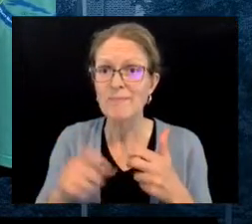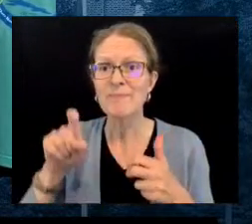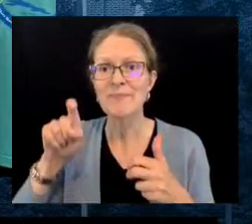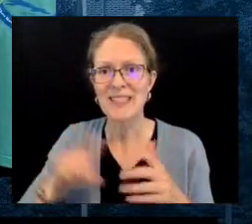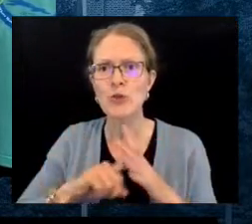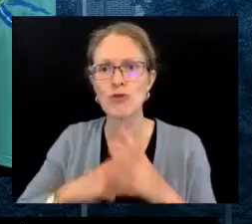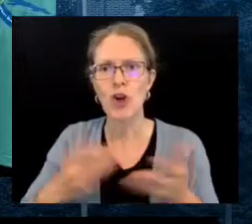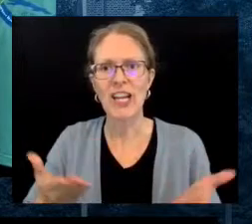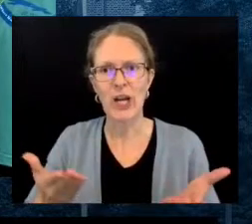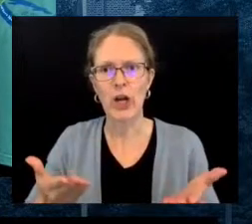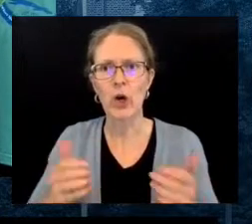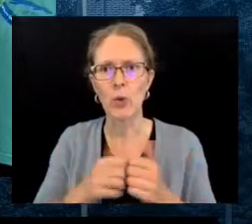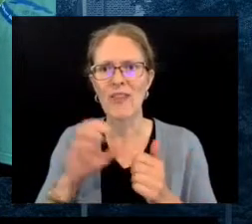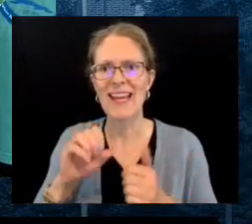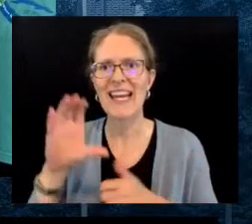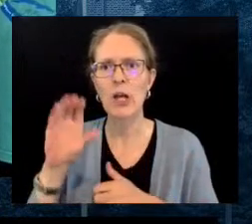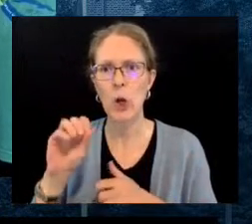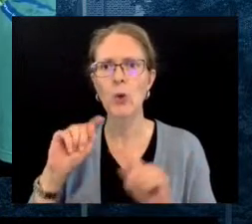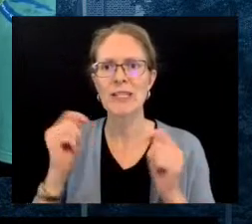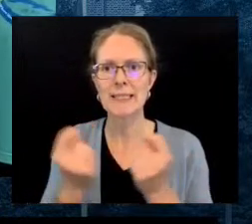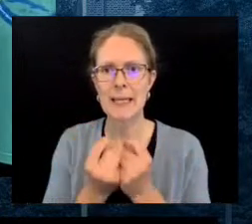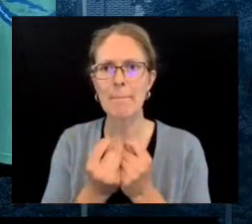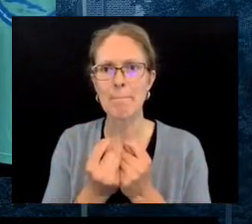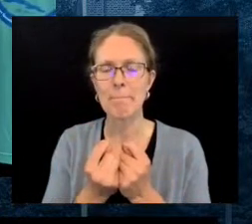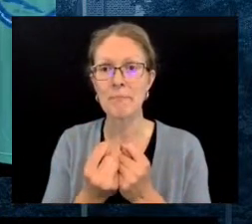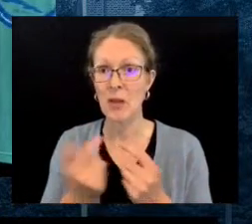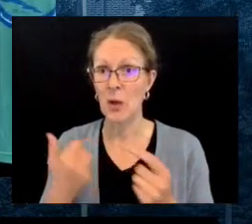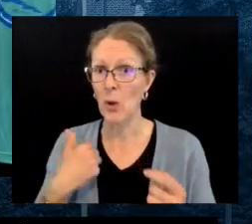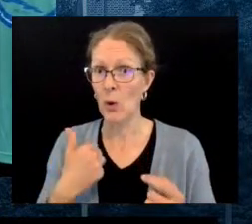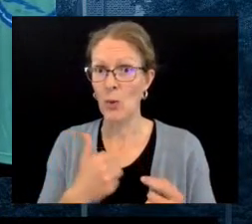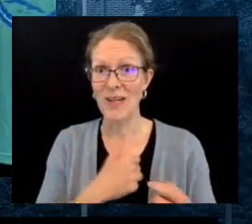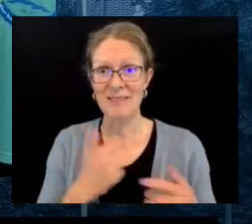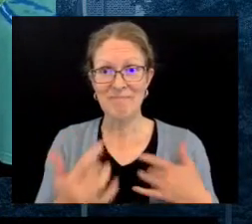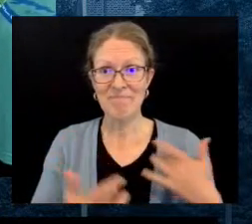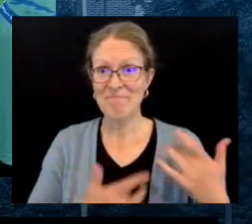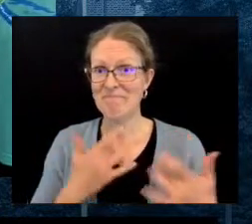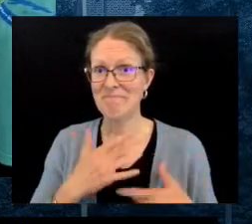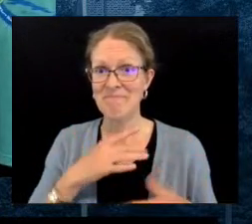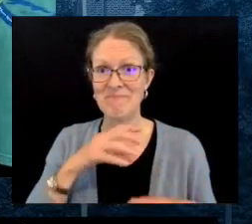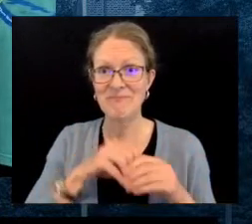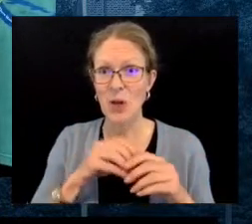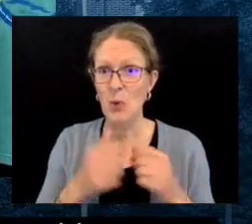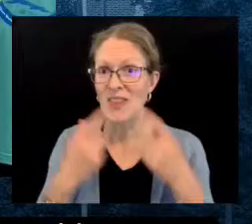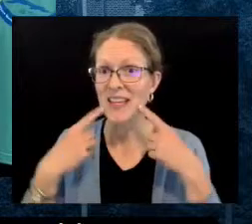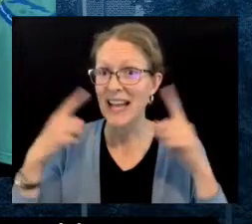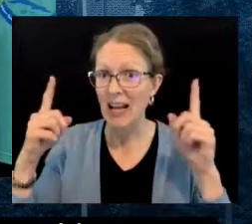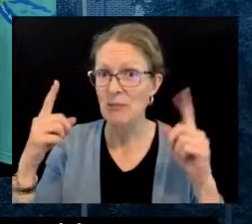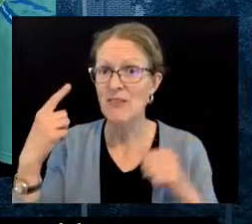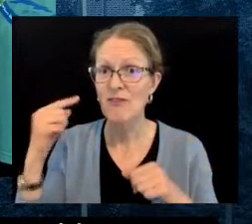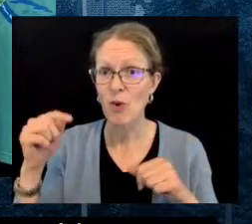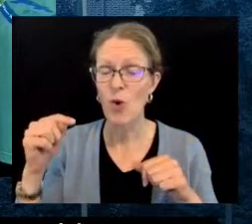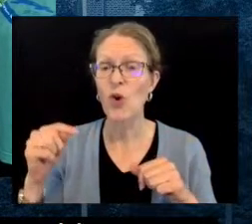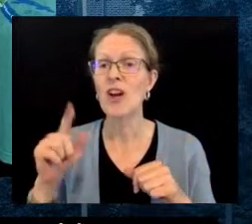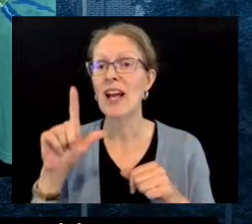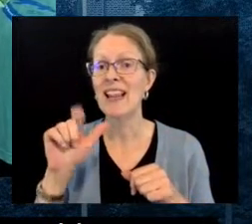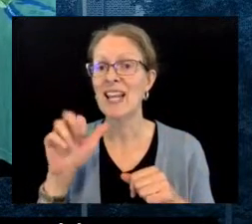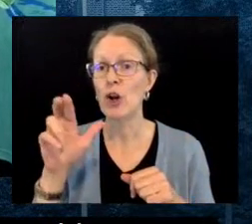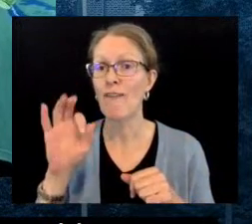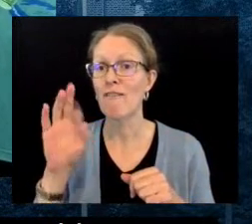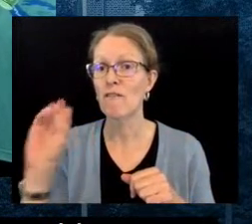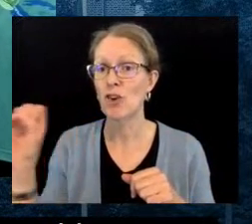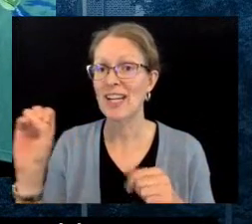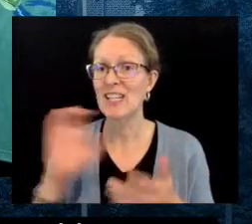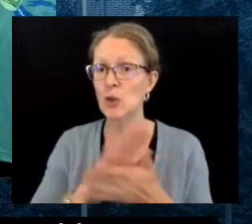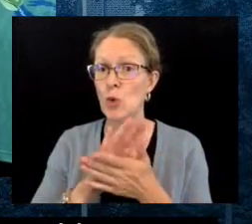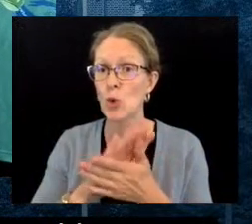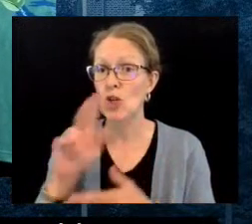team. So we are super excited to be part of the announcement for the litter-free school zones, and we have some other exciting